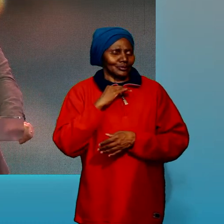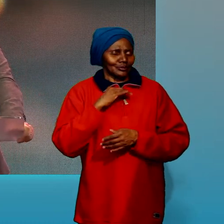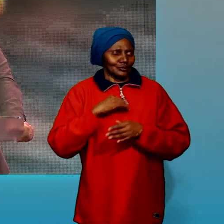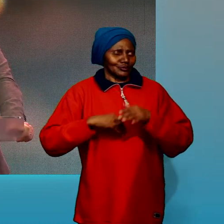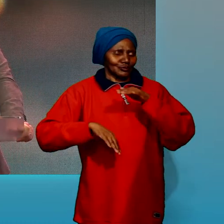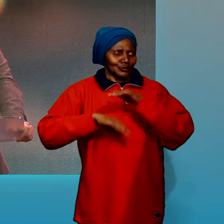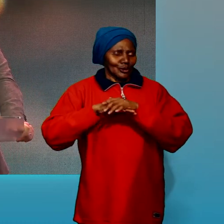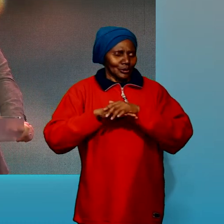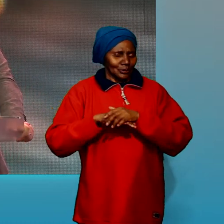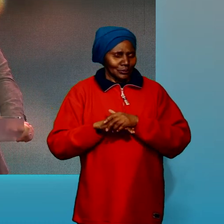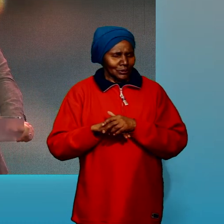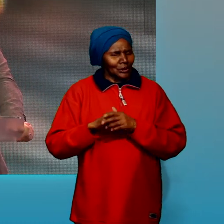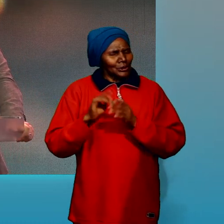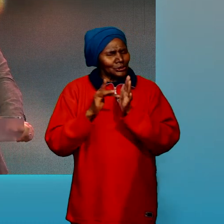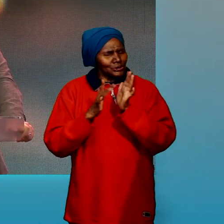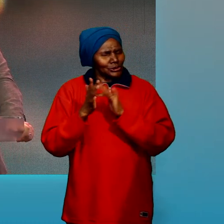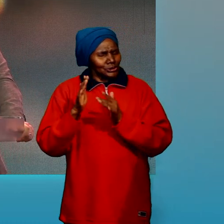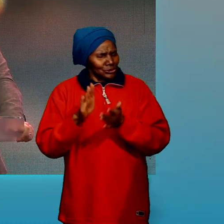Jesus' joy?